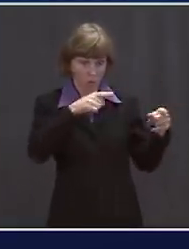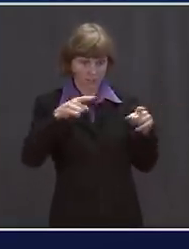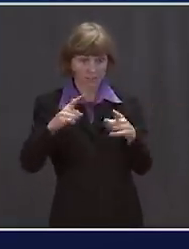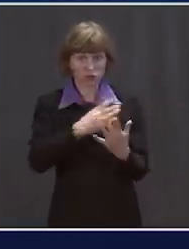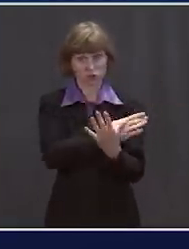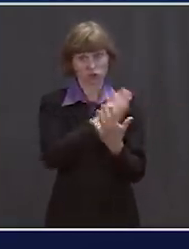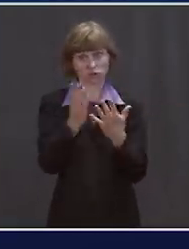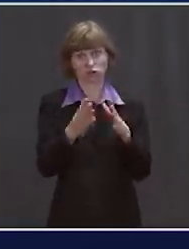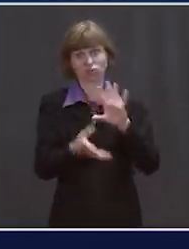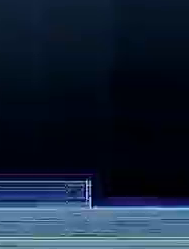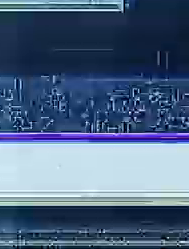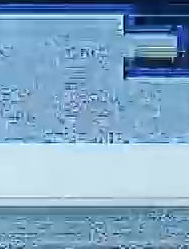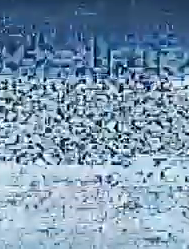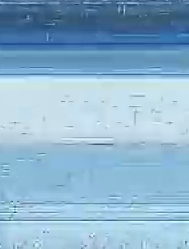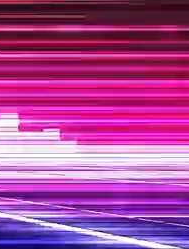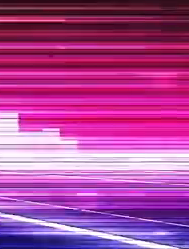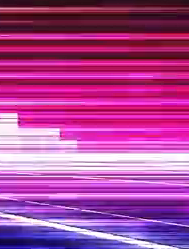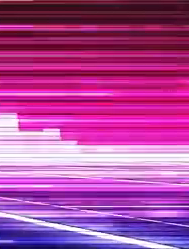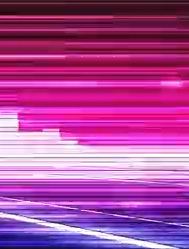I'm sure they'll have more to say on it.